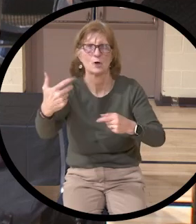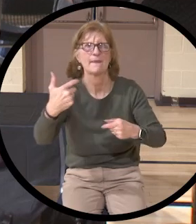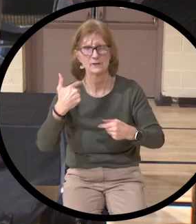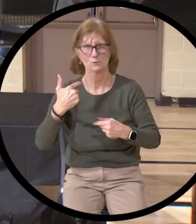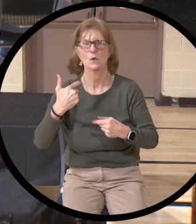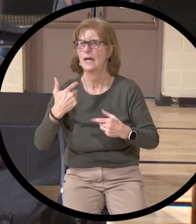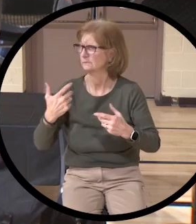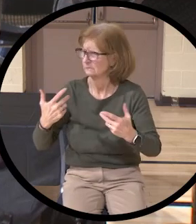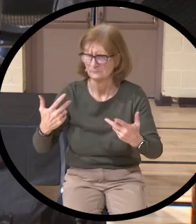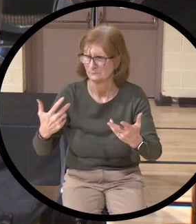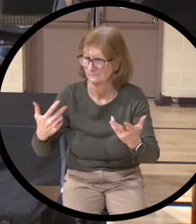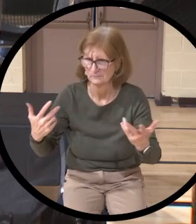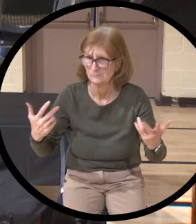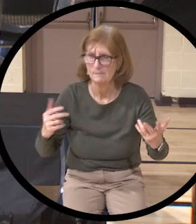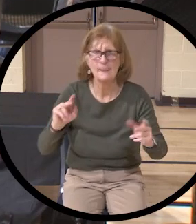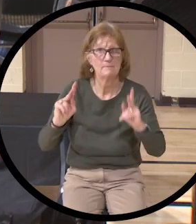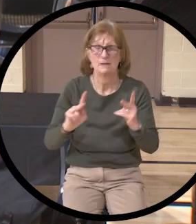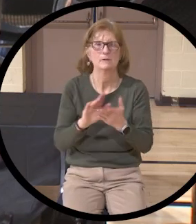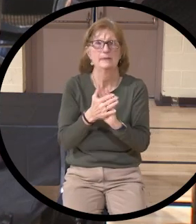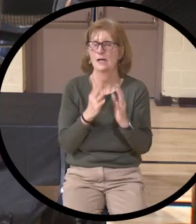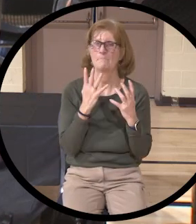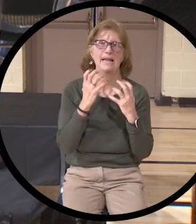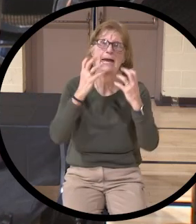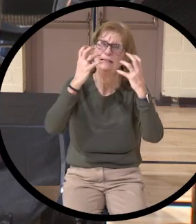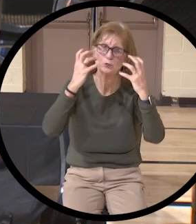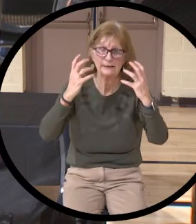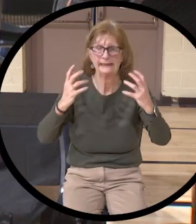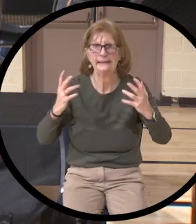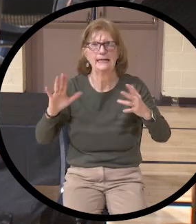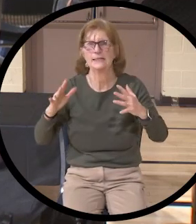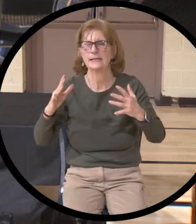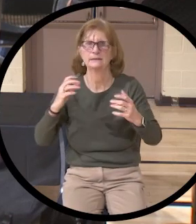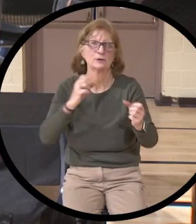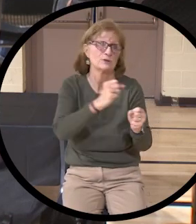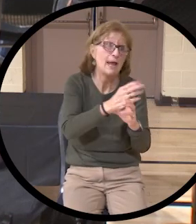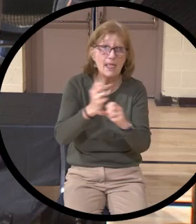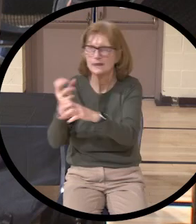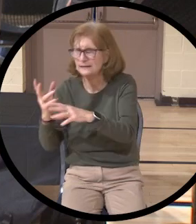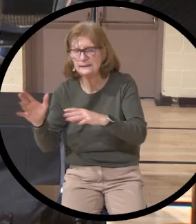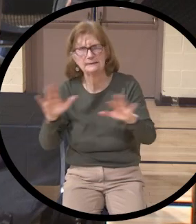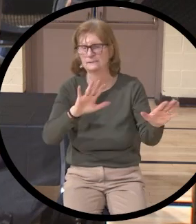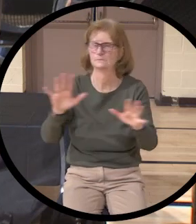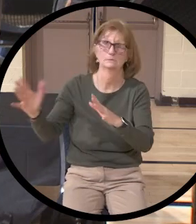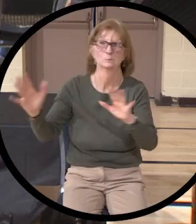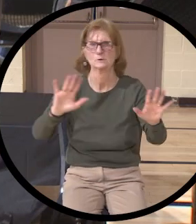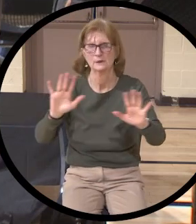mayhem and all kinds of like angry, like toxic behavior for anyone who doesn't have a small unit that is going to.